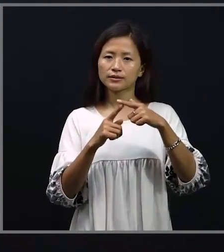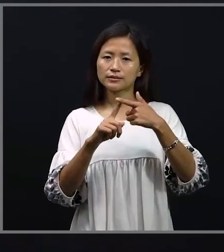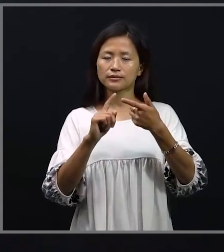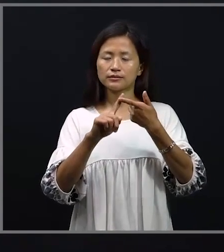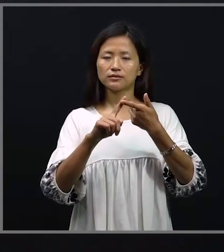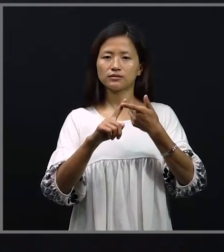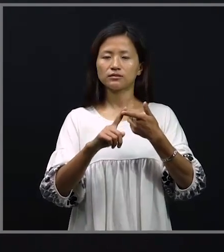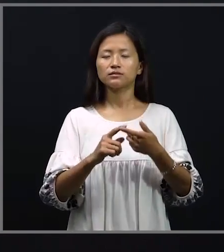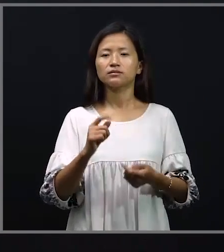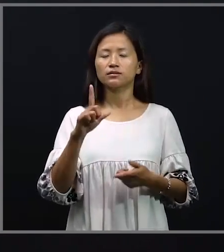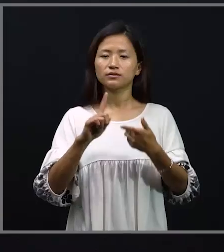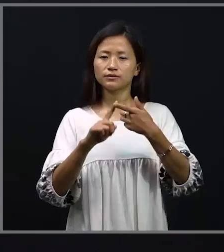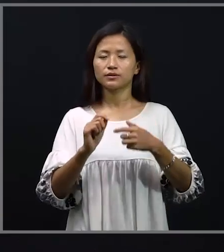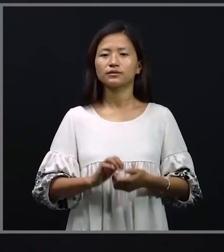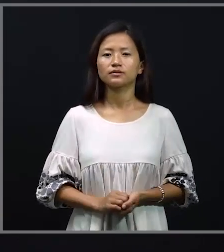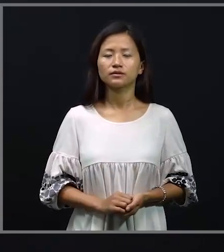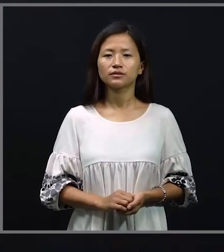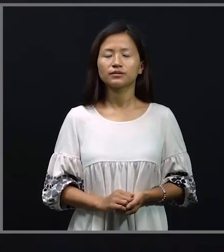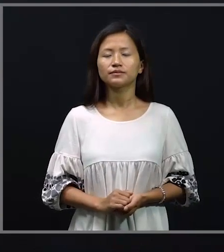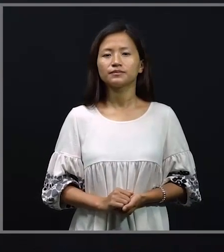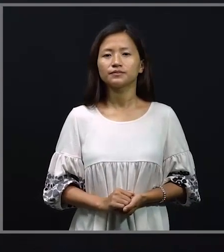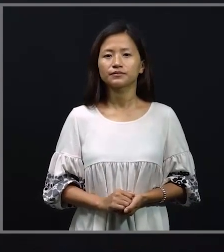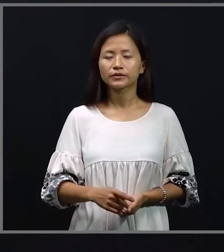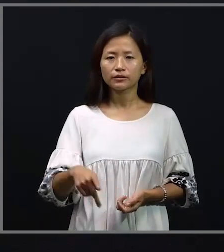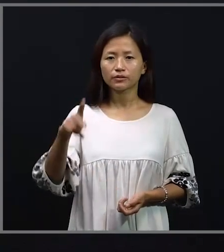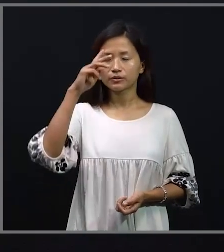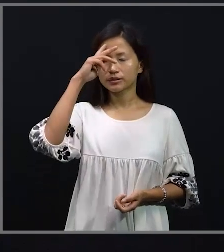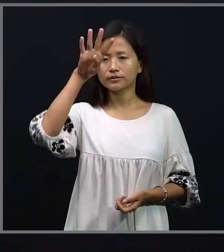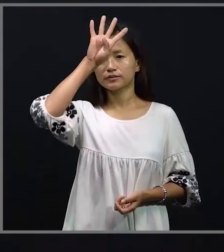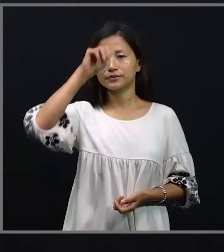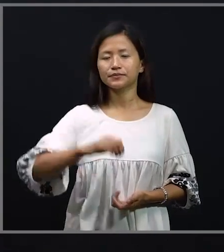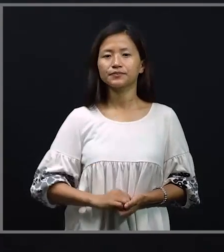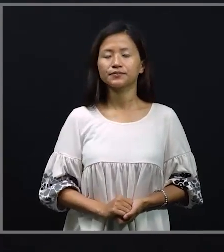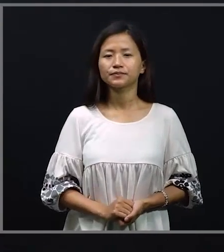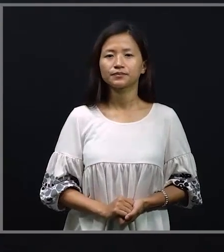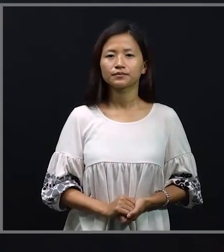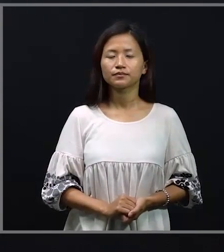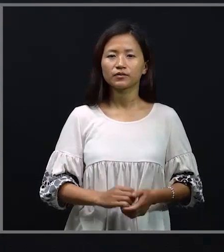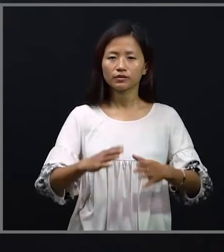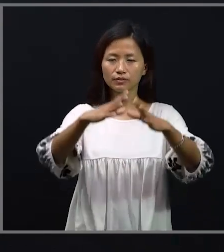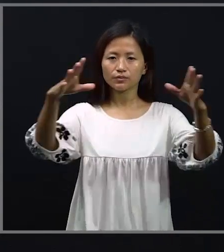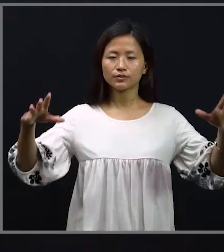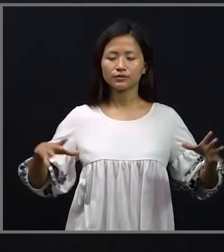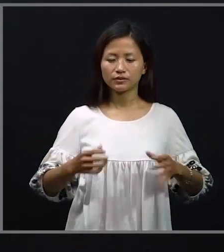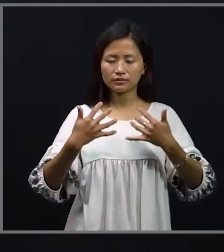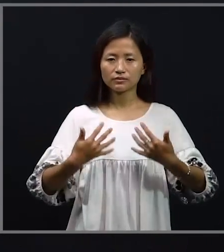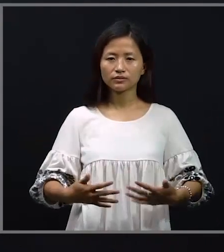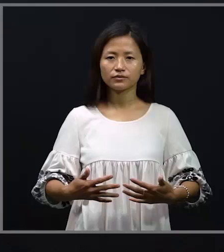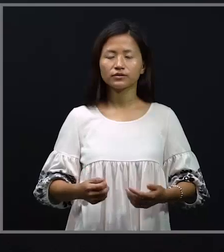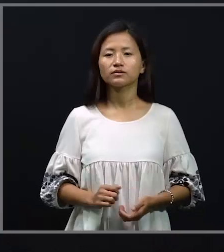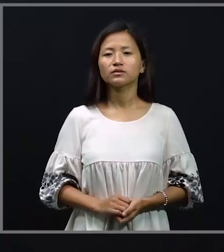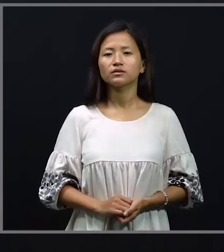all right, relations with the other kingdom. And it also talks about relief. During the